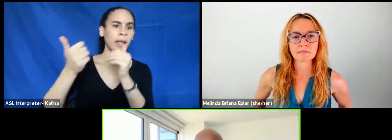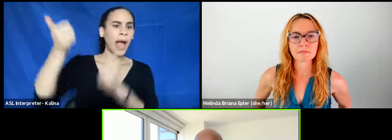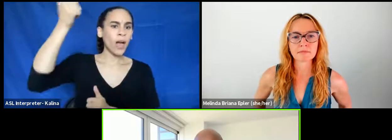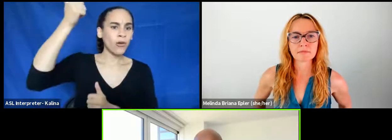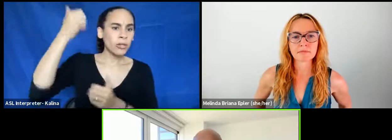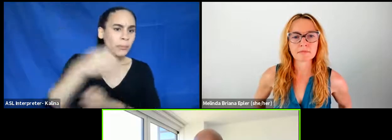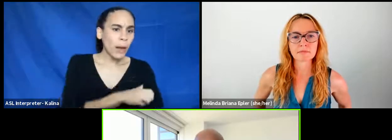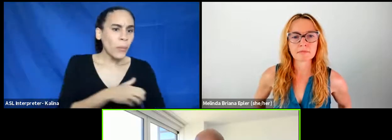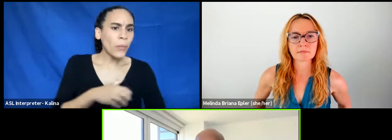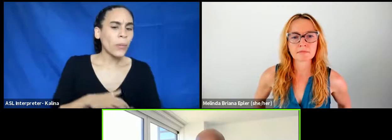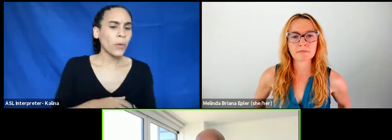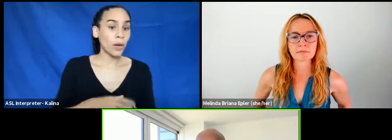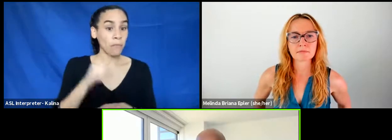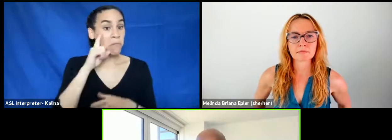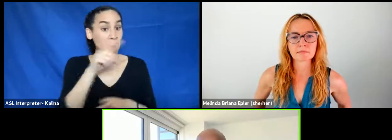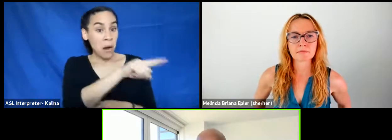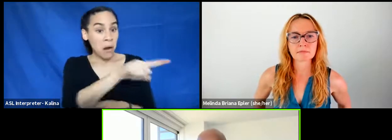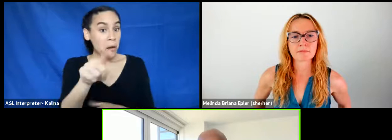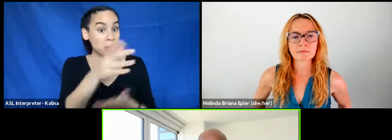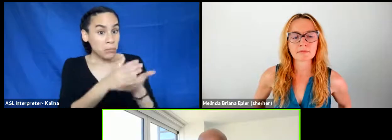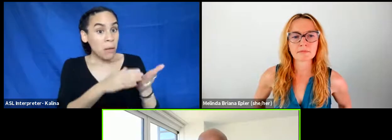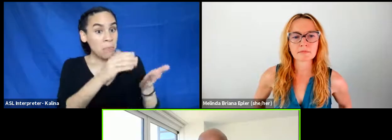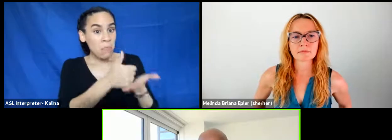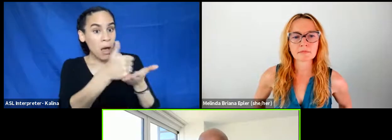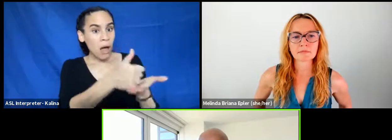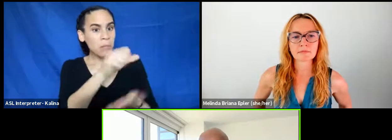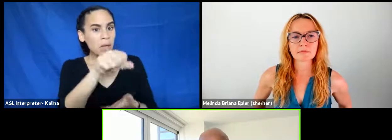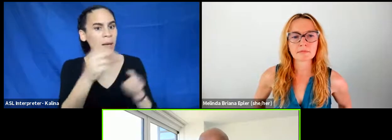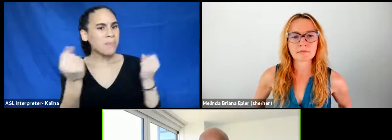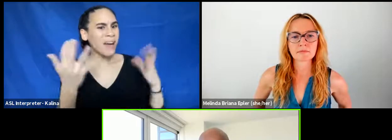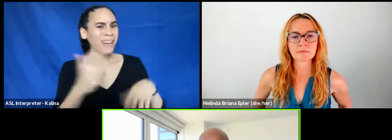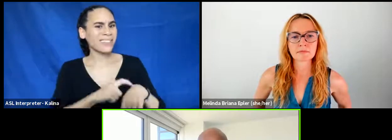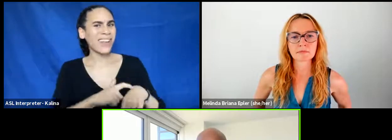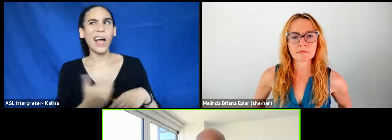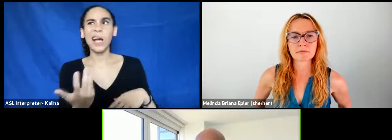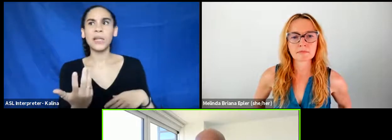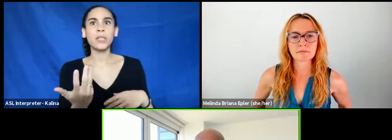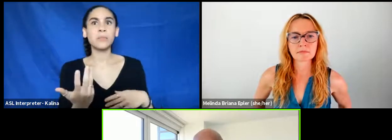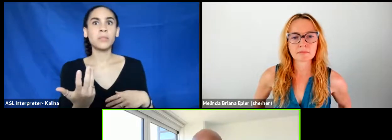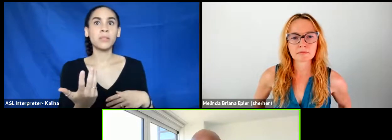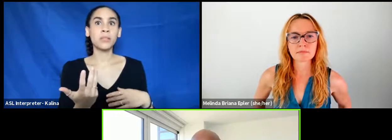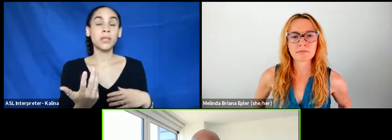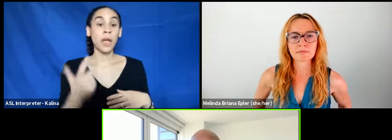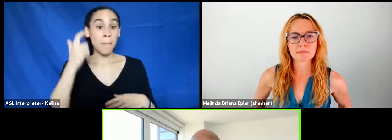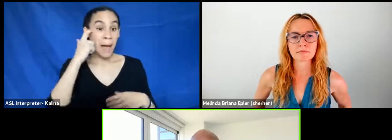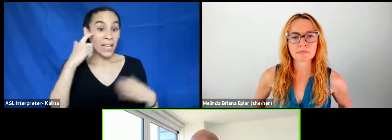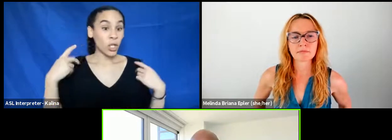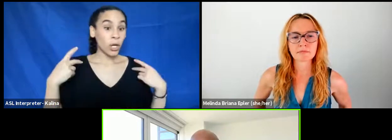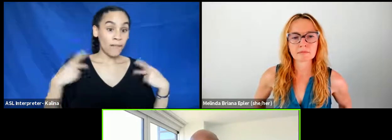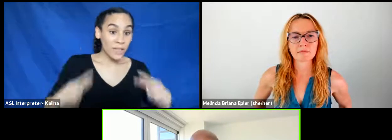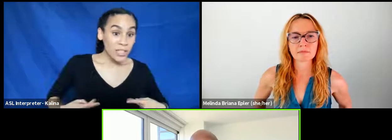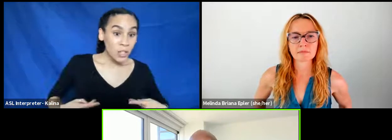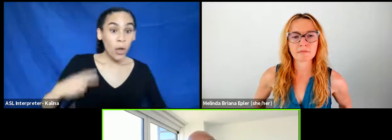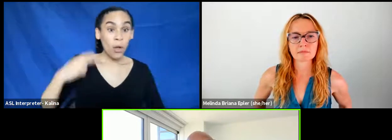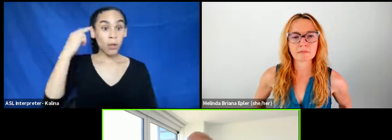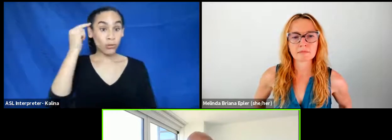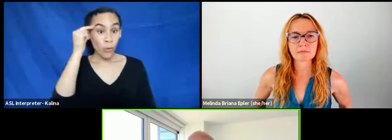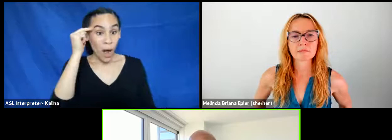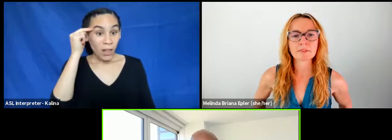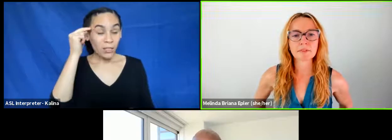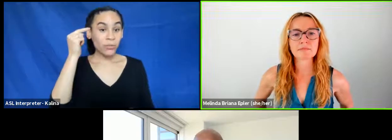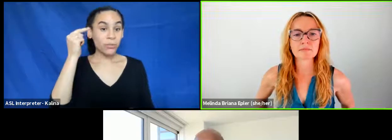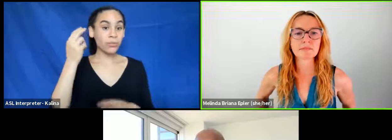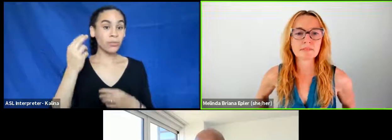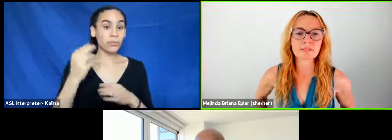And for some that can help, but often there could be a mental, physical, neurological, I think something